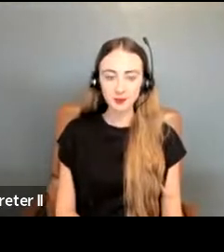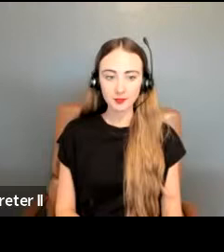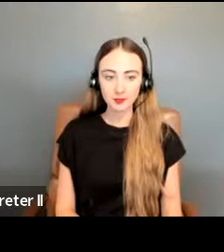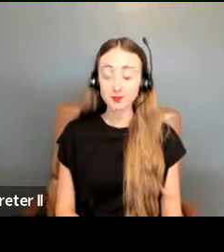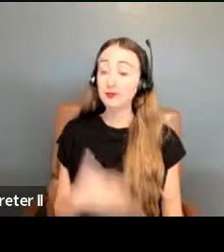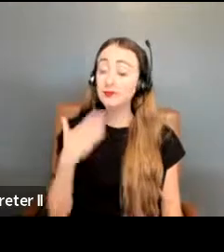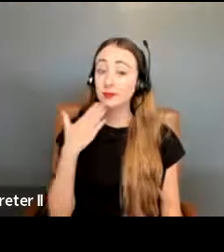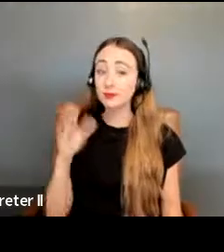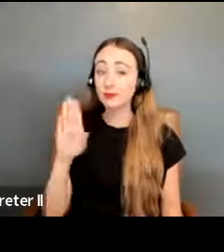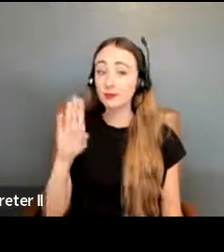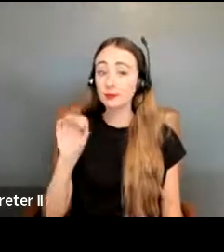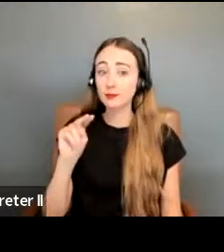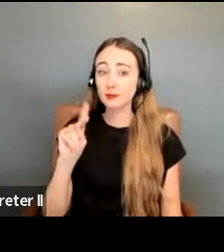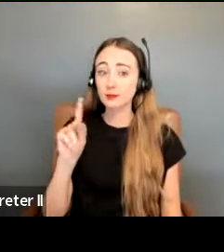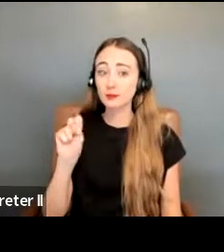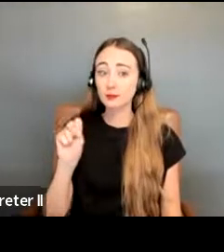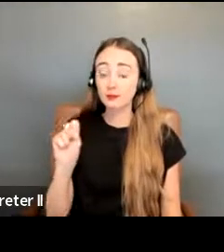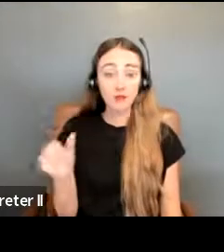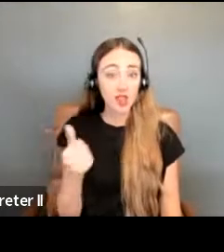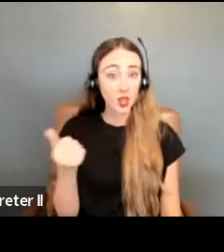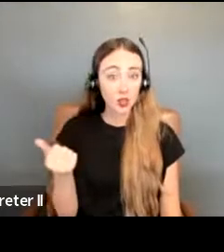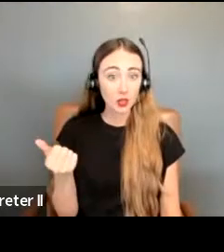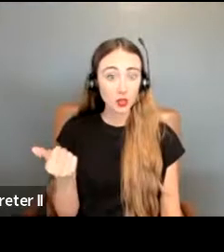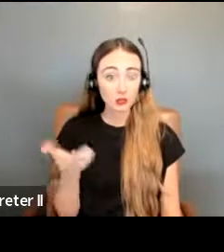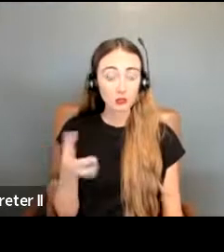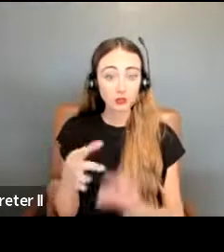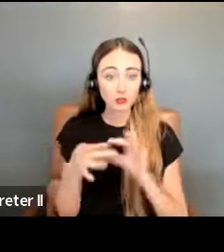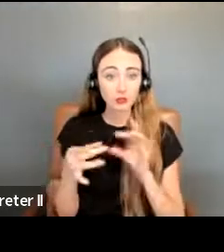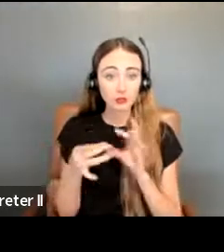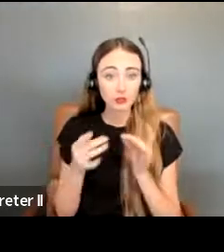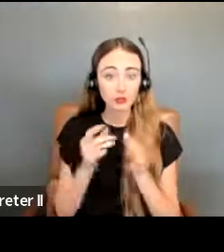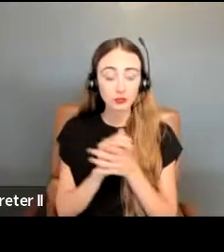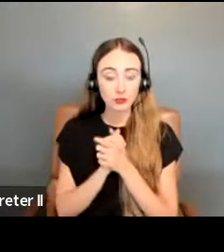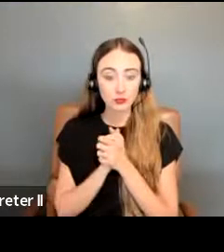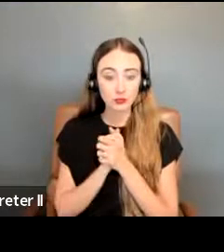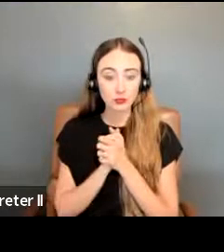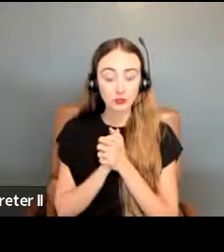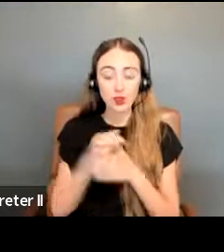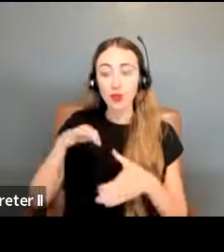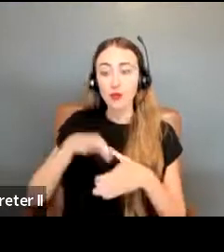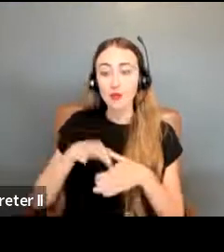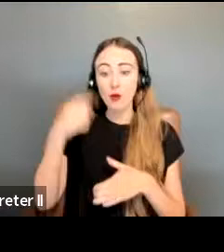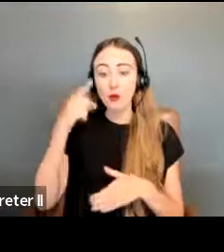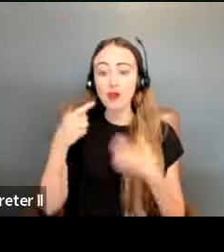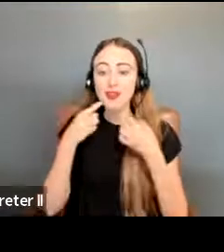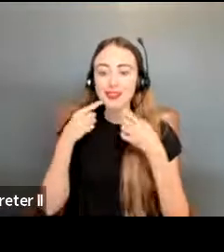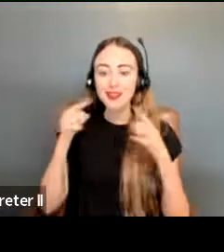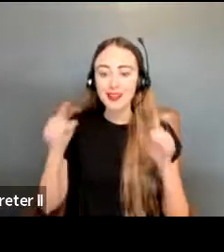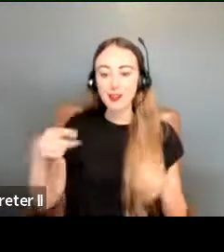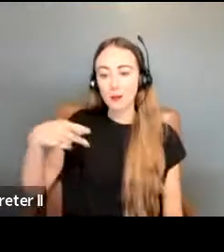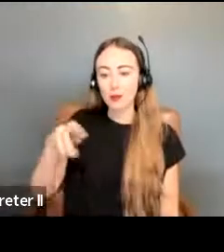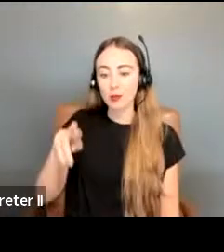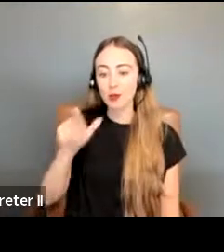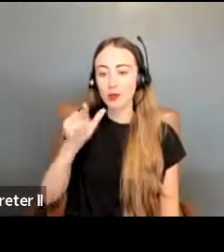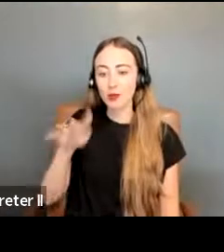Thank you, Councilmember Bonds. Is there any further discussion? The vote will be on the declaration PR